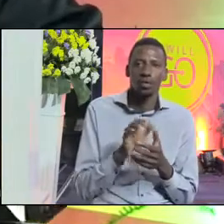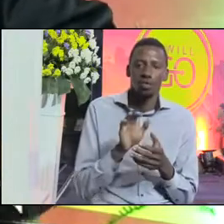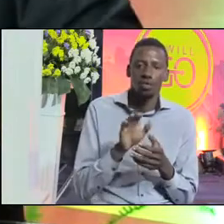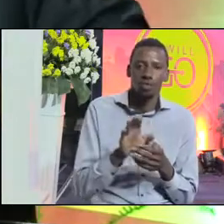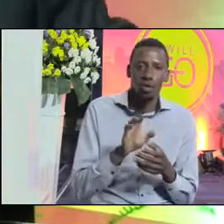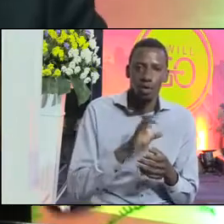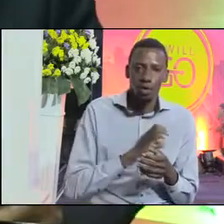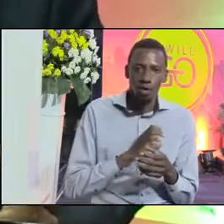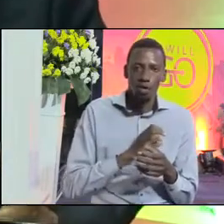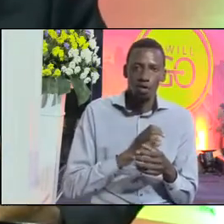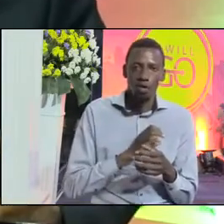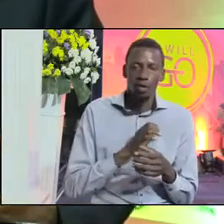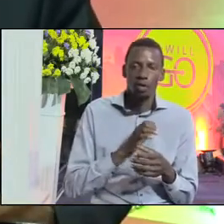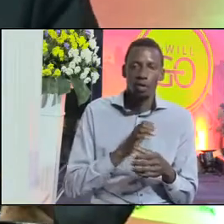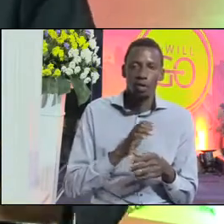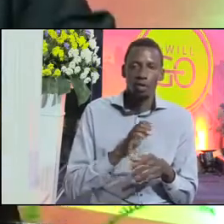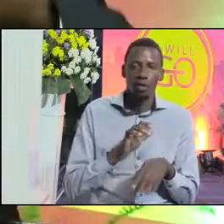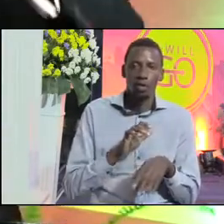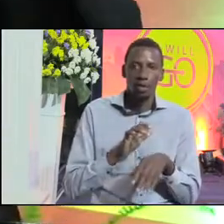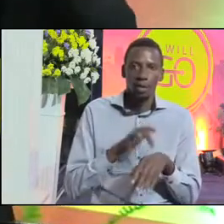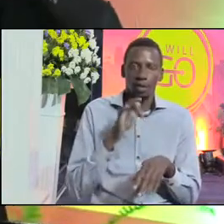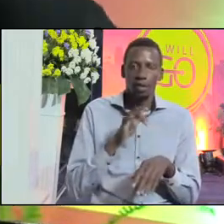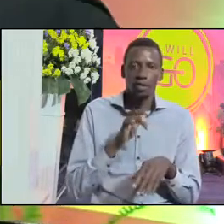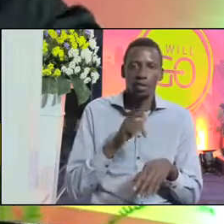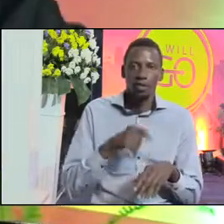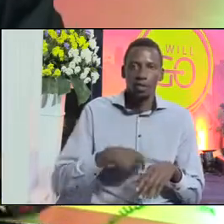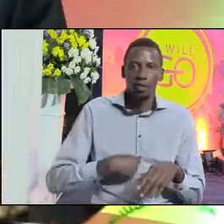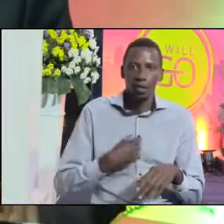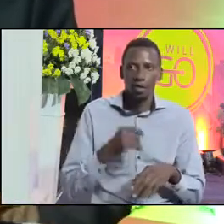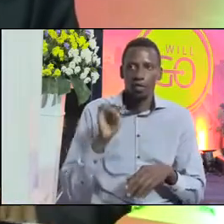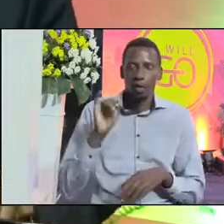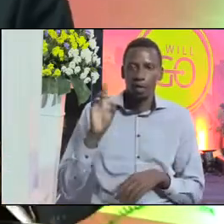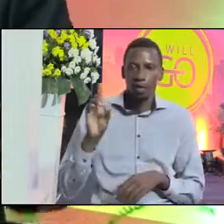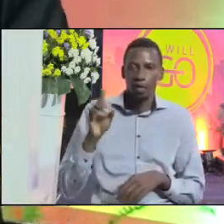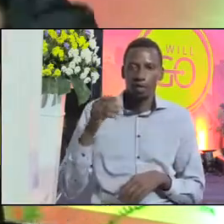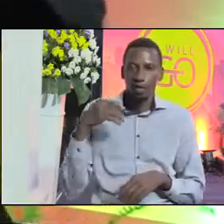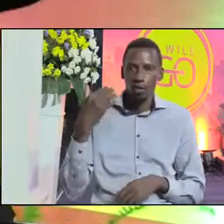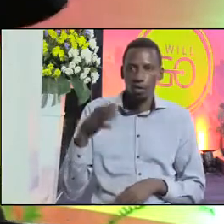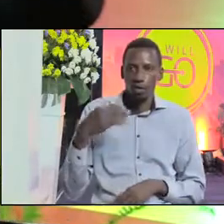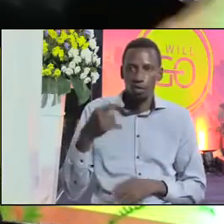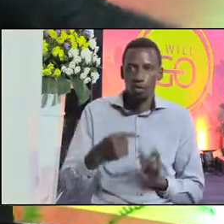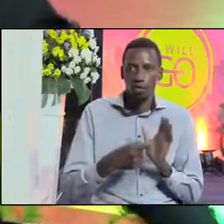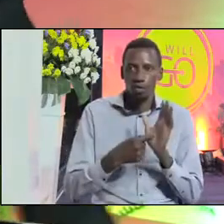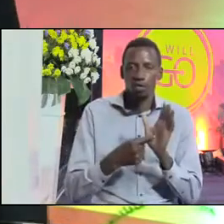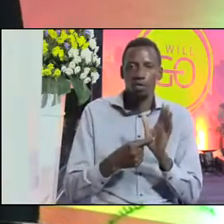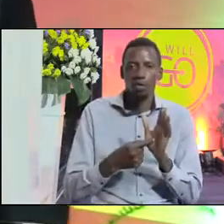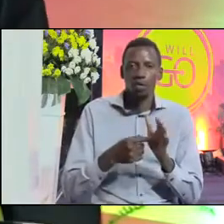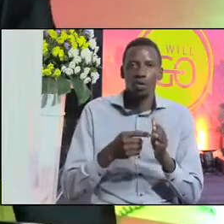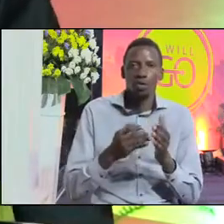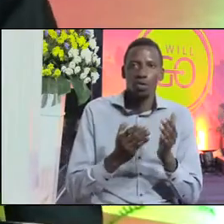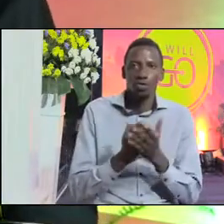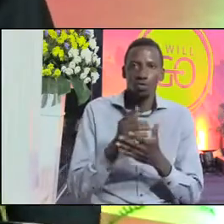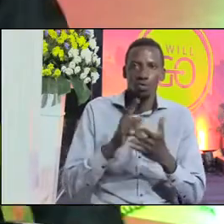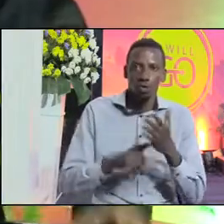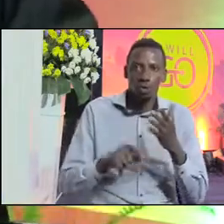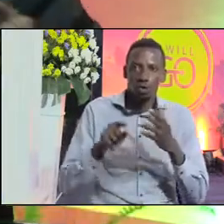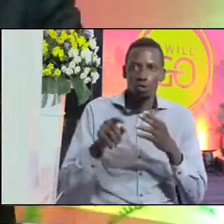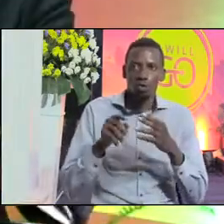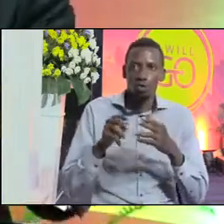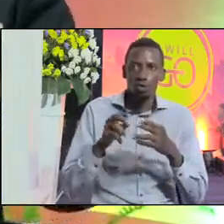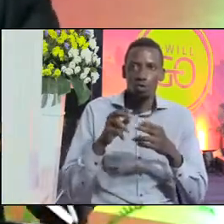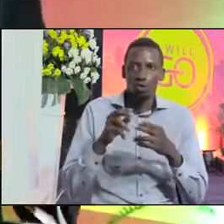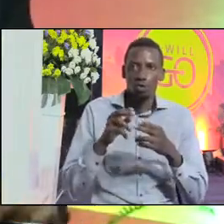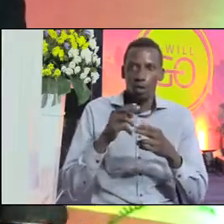of self-identity, is often revealed by what you call yourself.